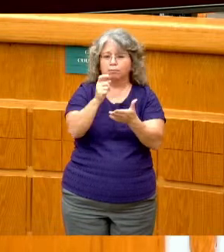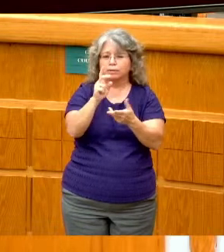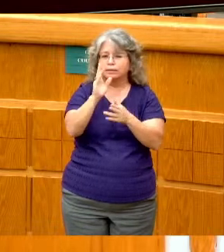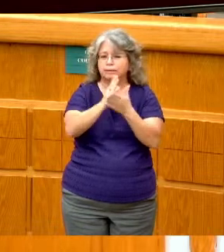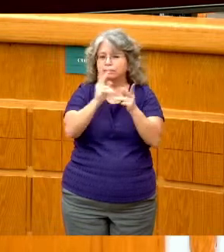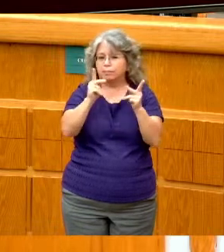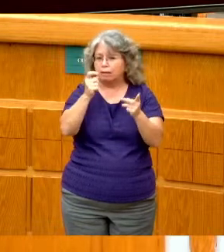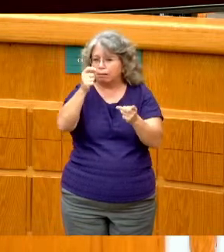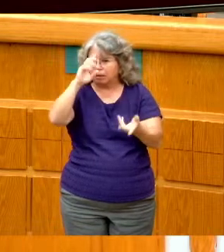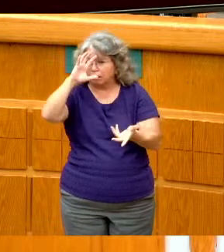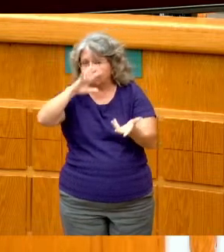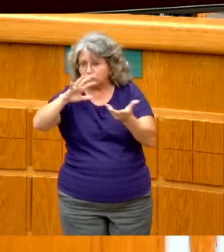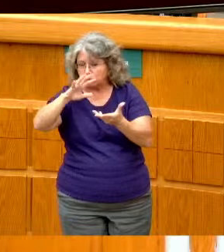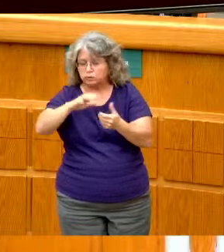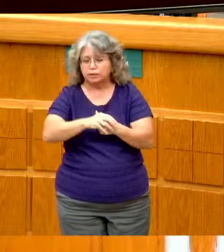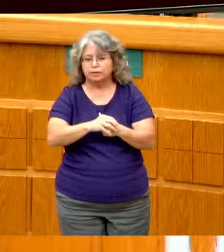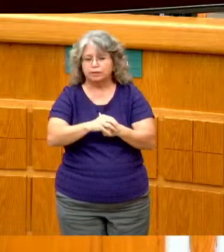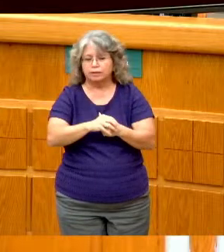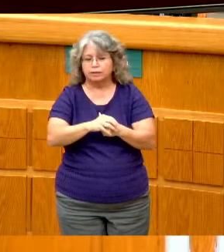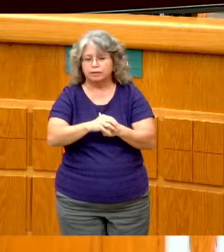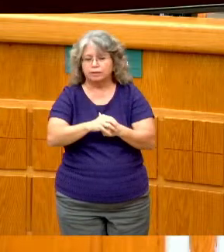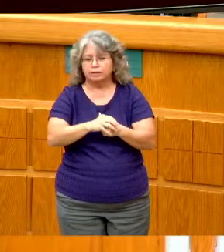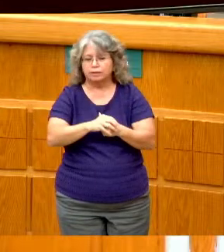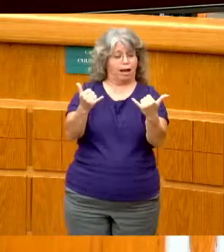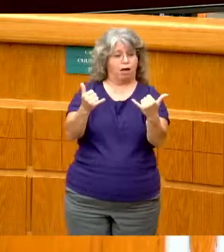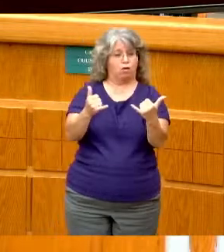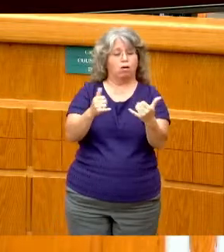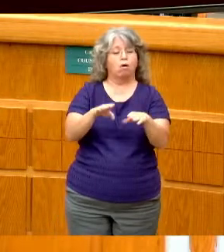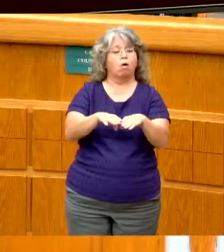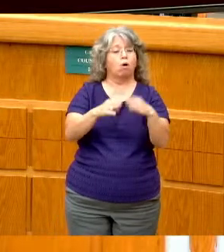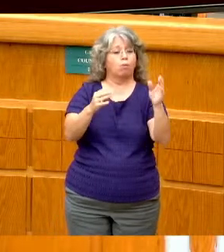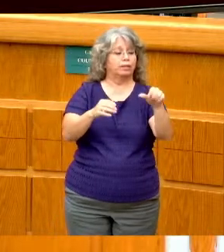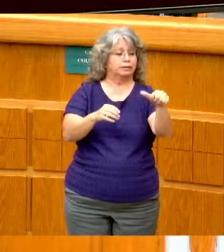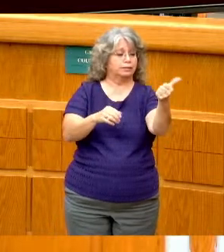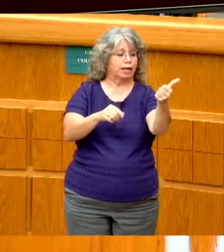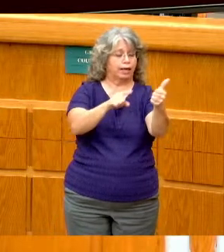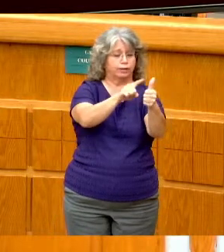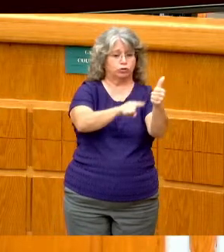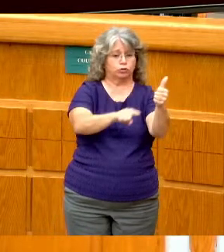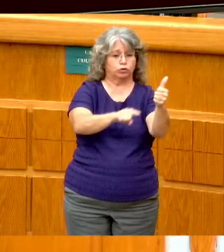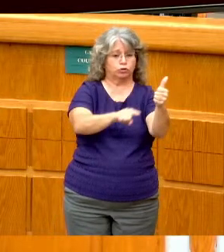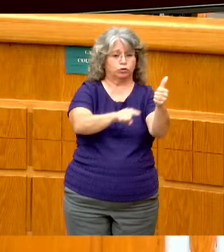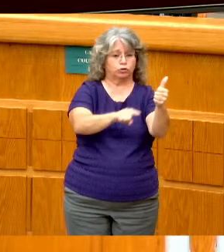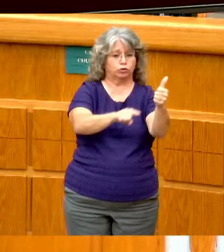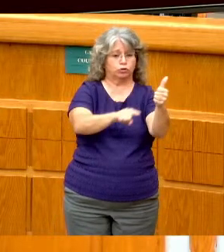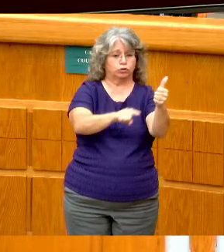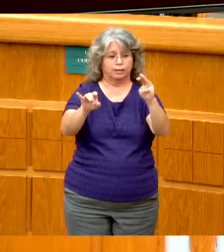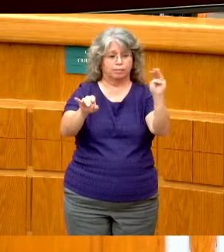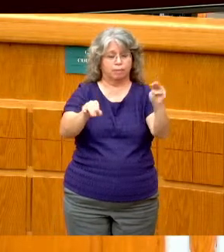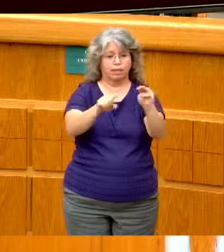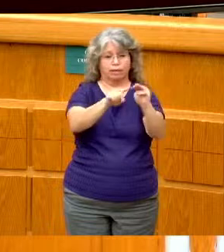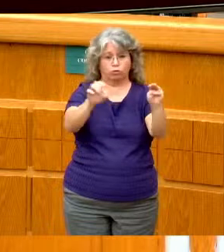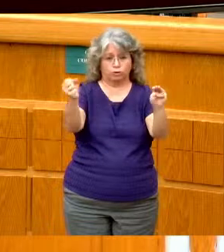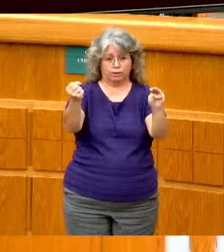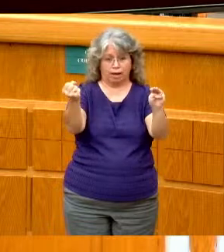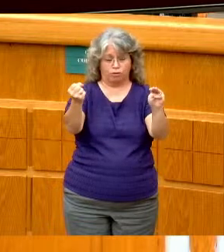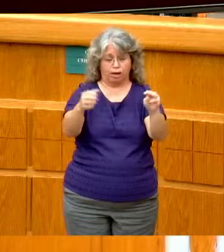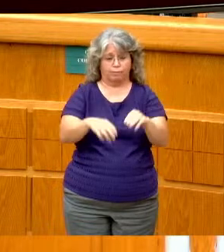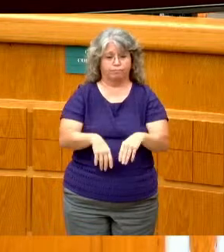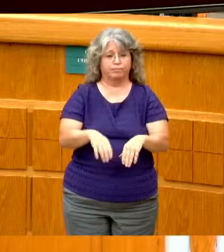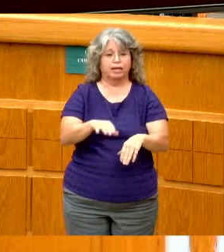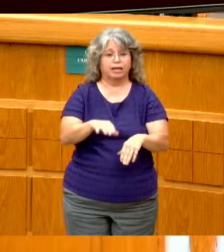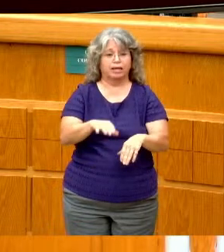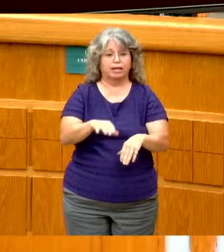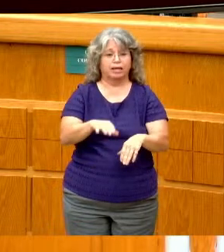time, the mall hours are currently 10 a.m. to 8 p.m. Monday through Saturday, and 11 a.m.